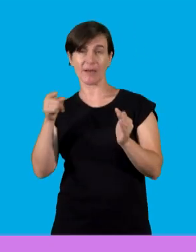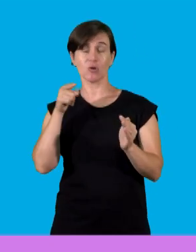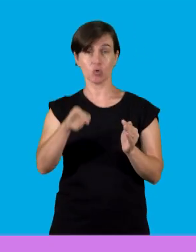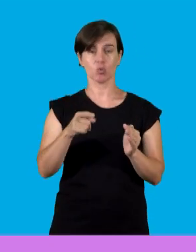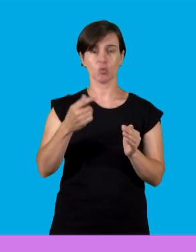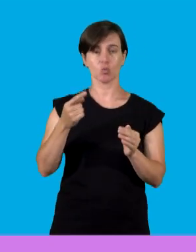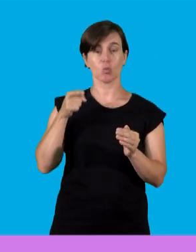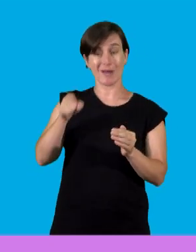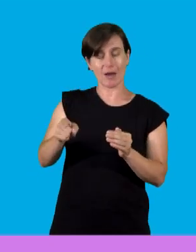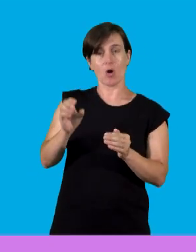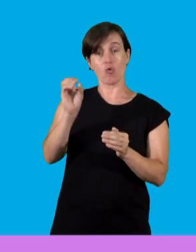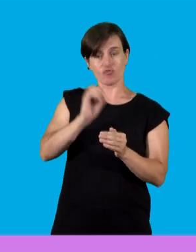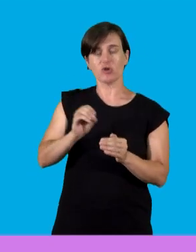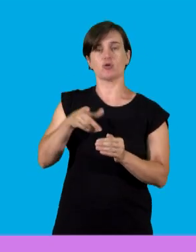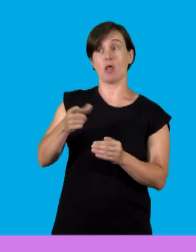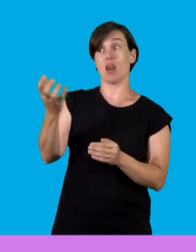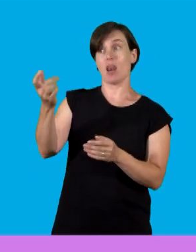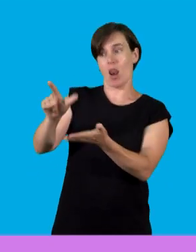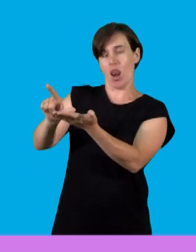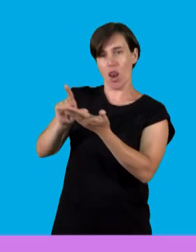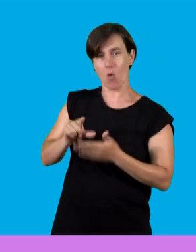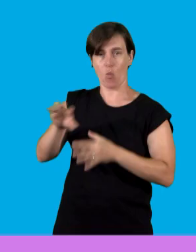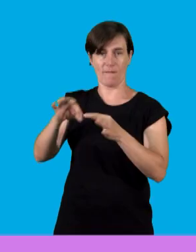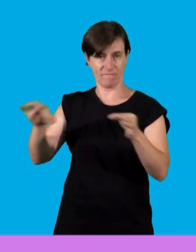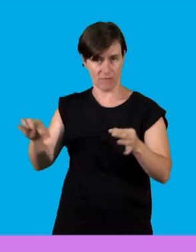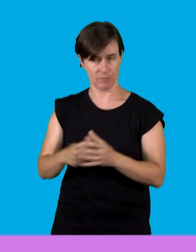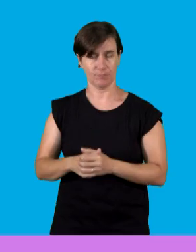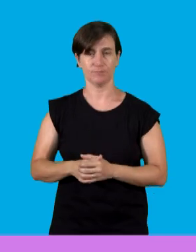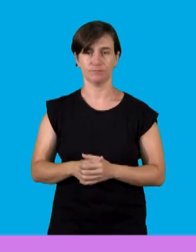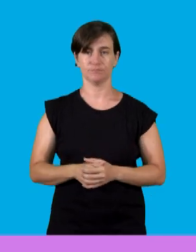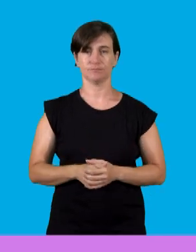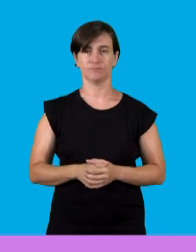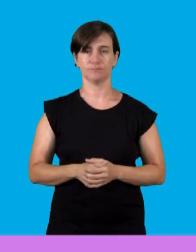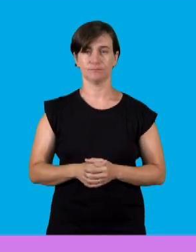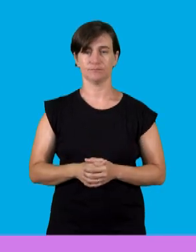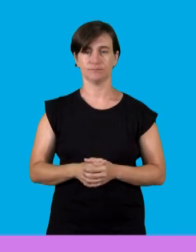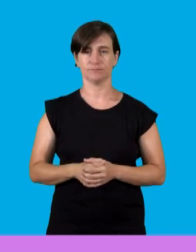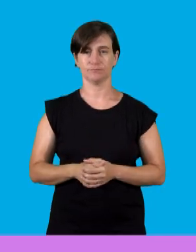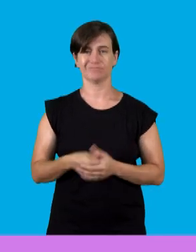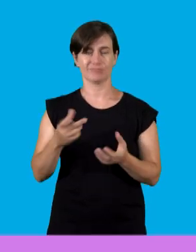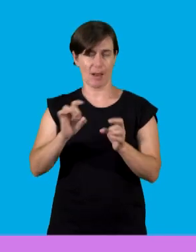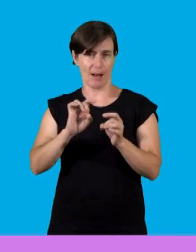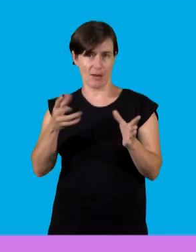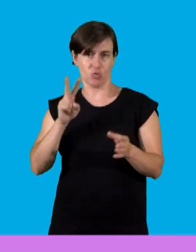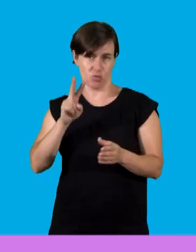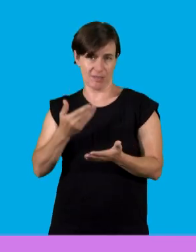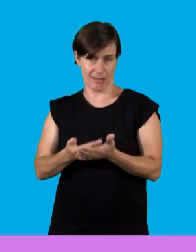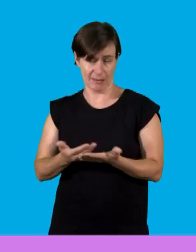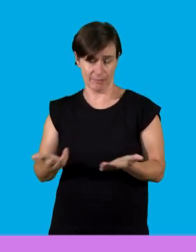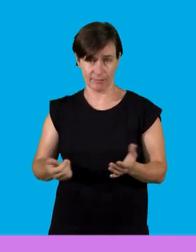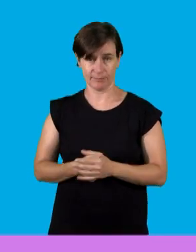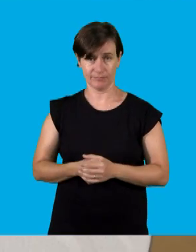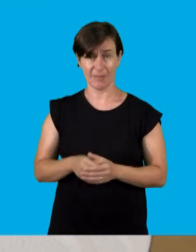loan value. So the total amount that he'll pay back to the original loan value. Guys, it's clear that he'll